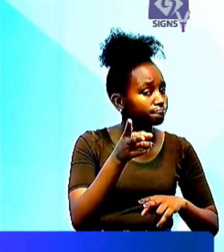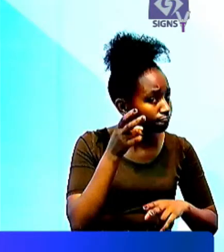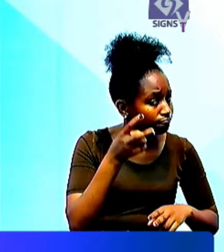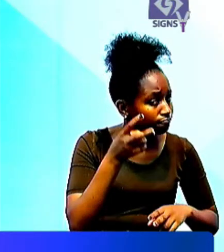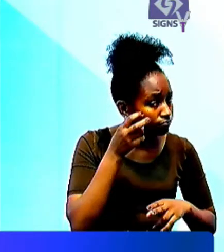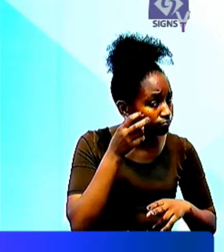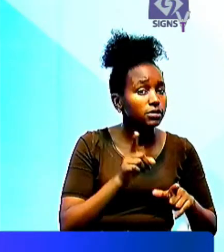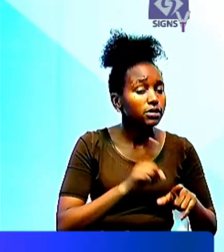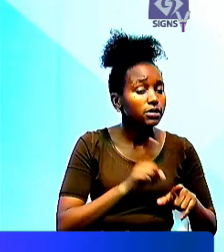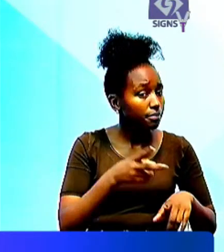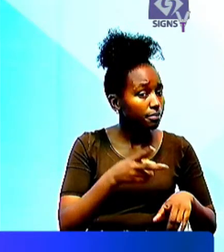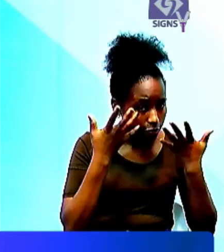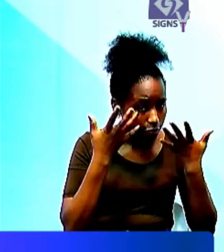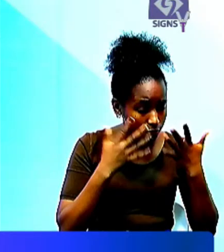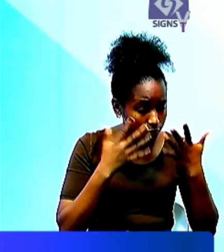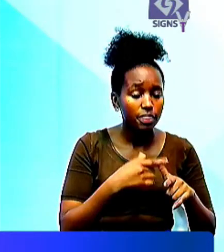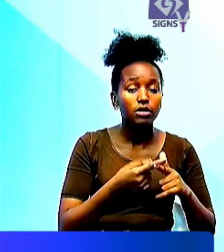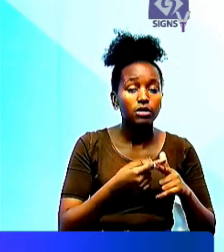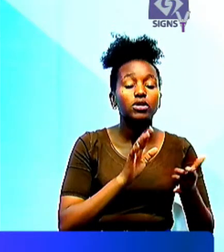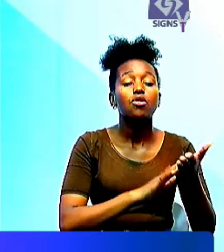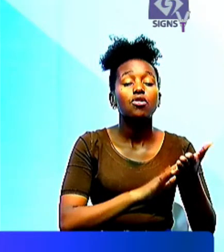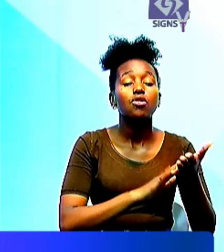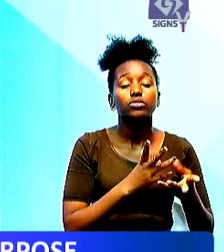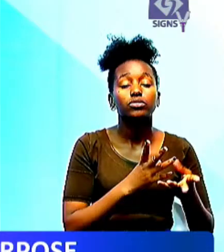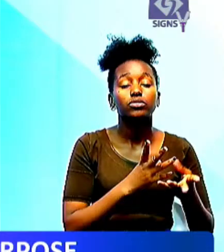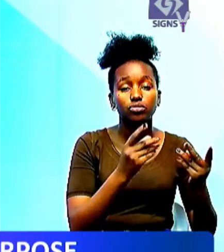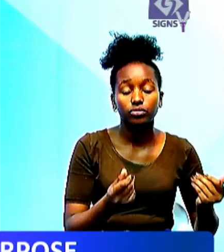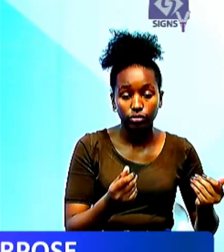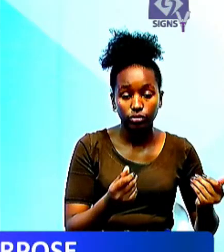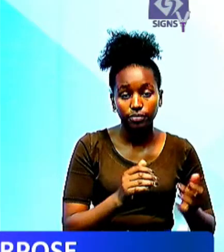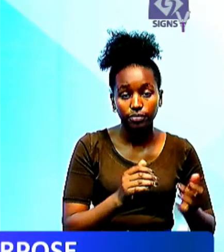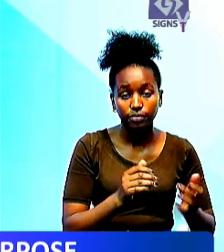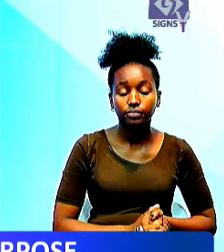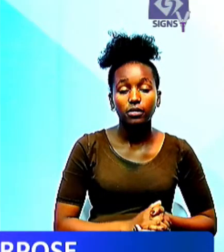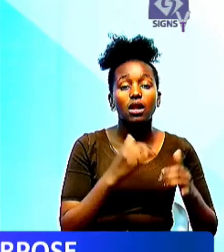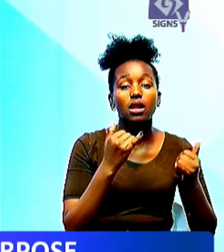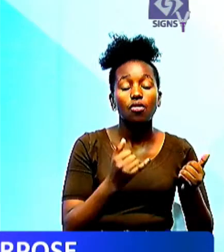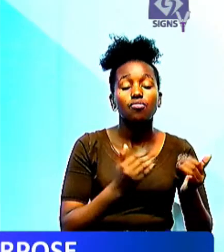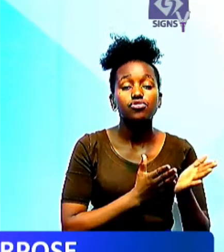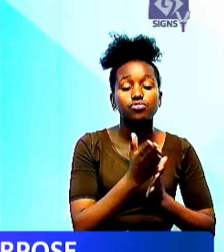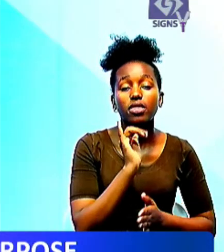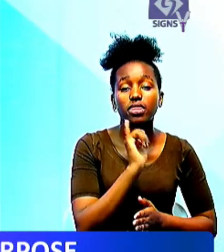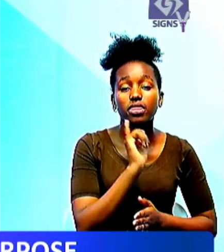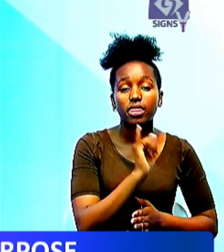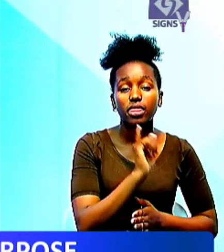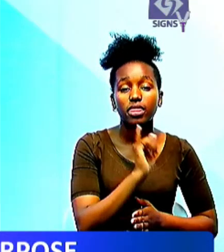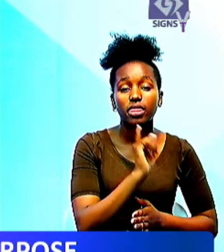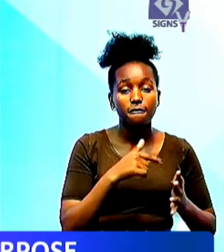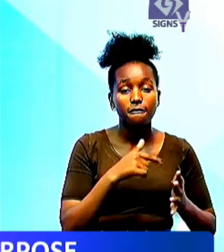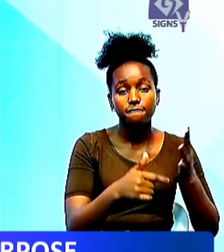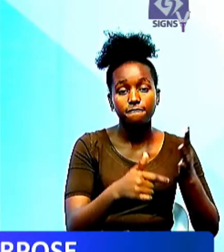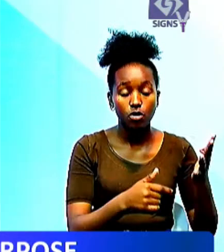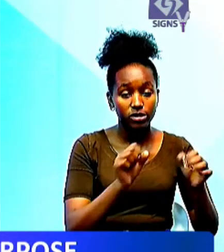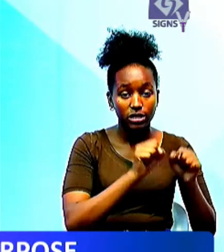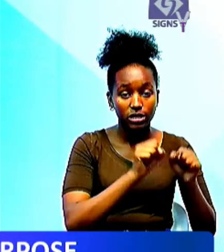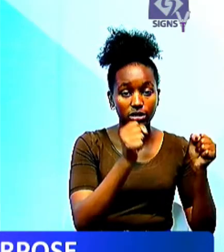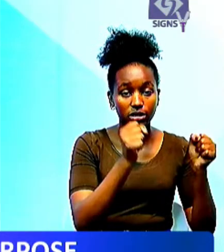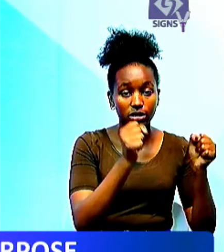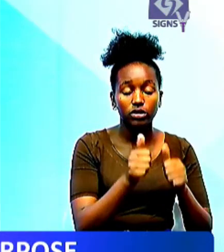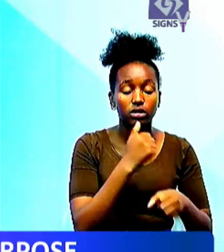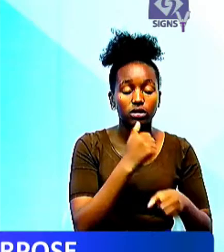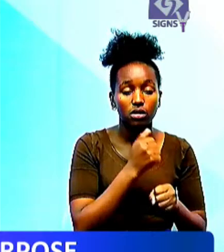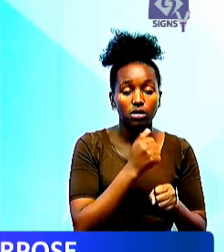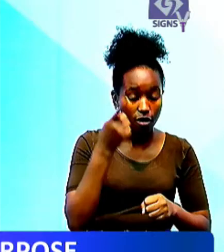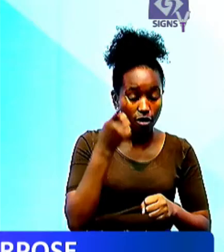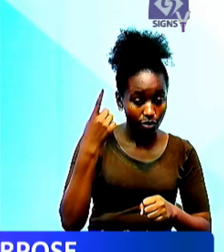a solution. And in recommending this, we have come up with 4 portfolios which we believe works for our investors, and